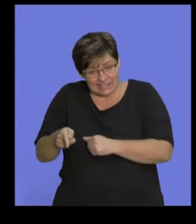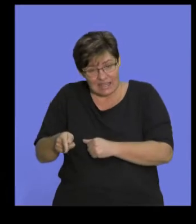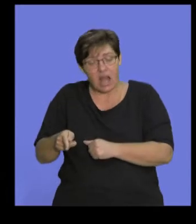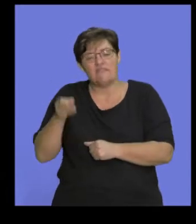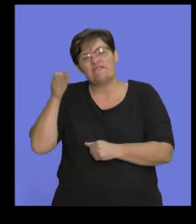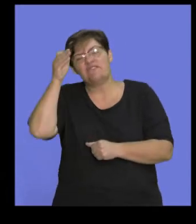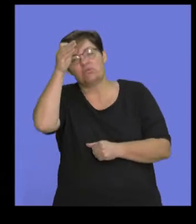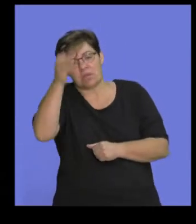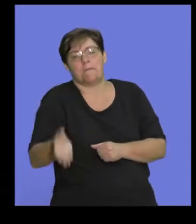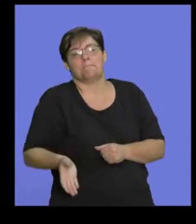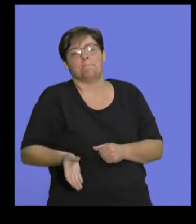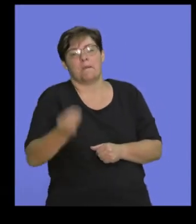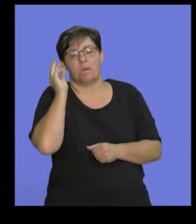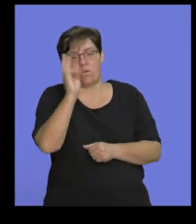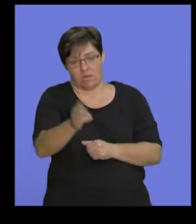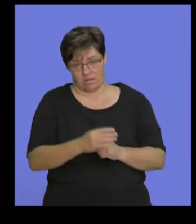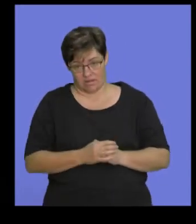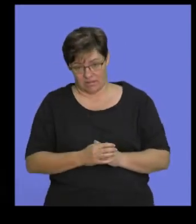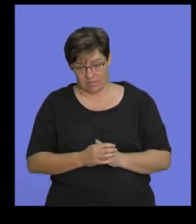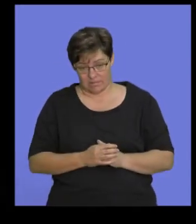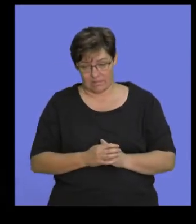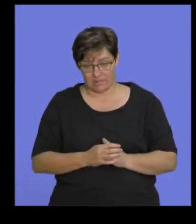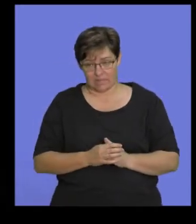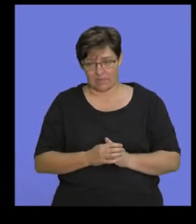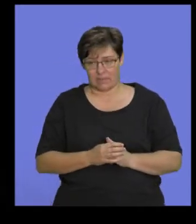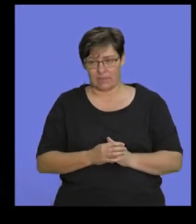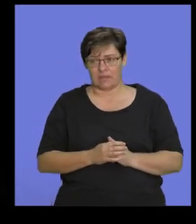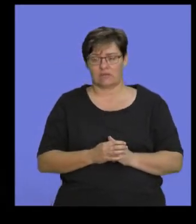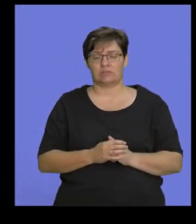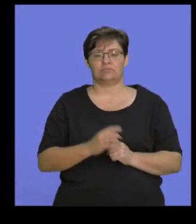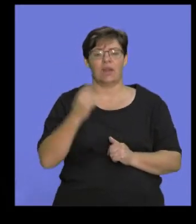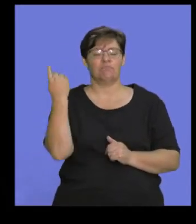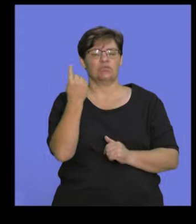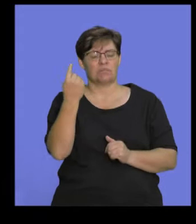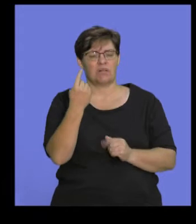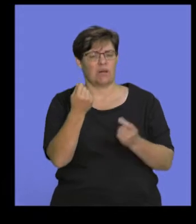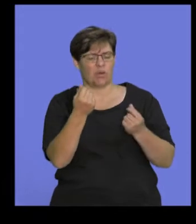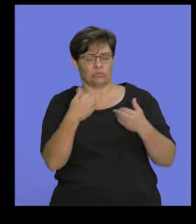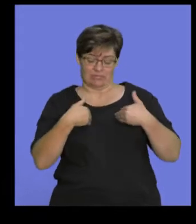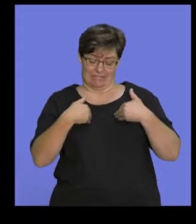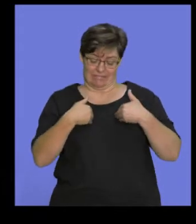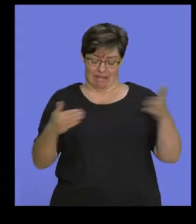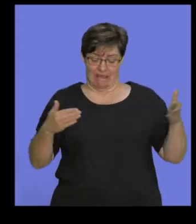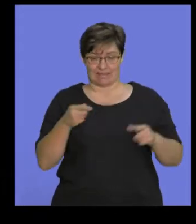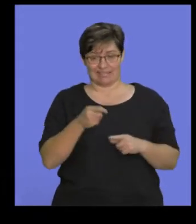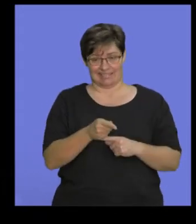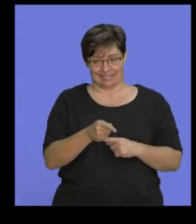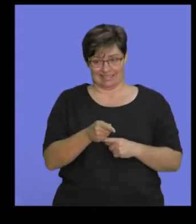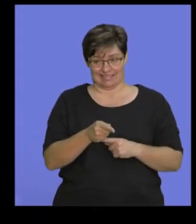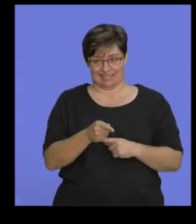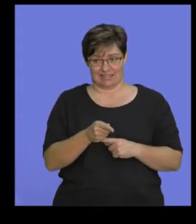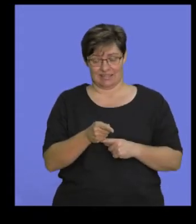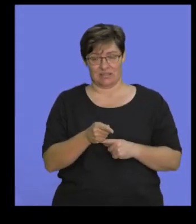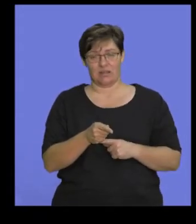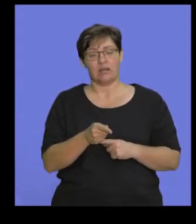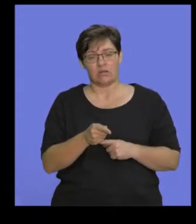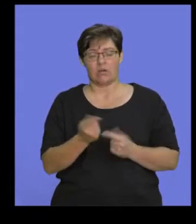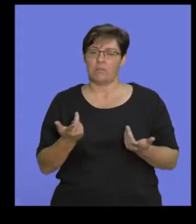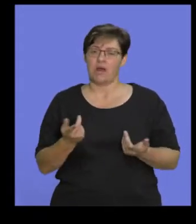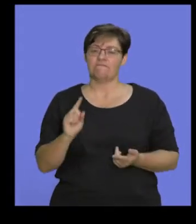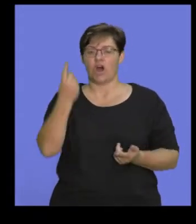the future when you start your investment now. Then the principal amount will be the amount that you start with now when